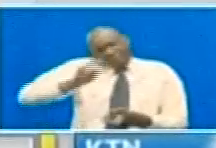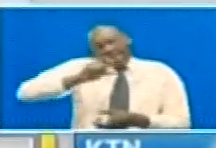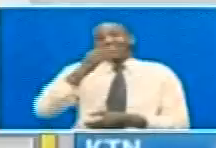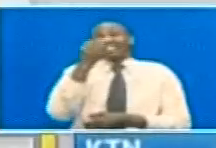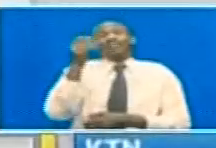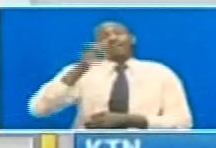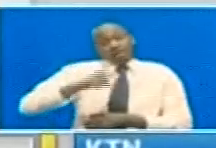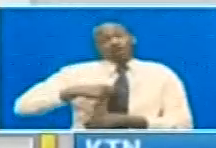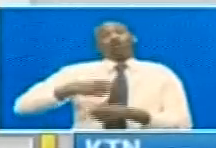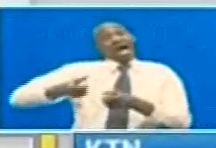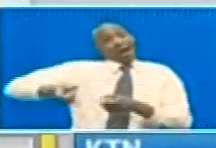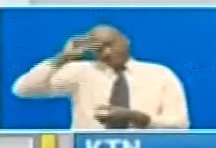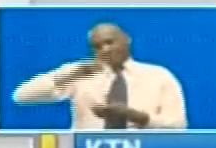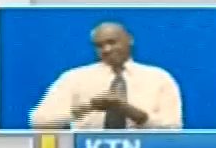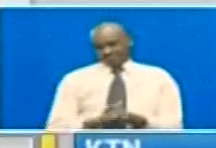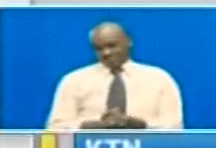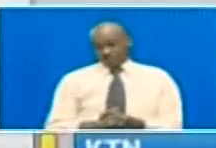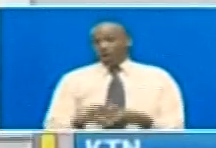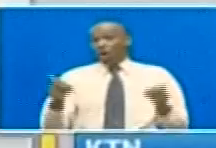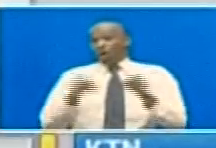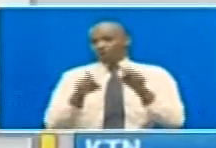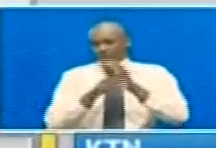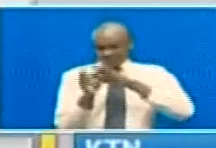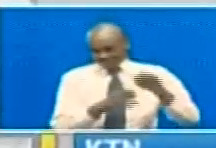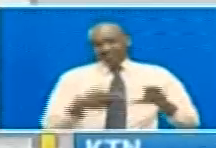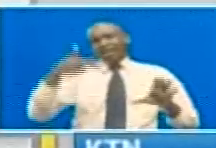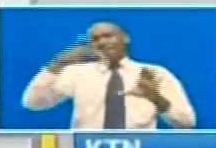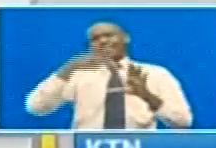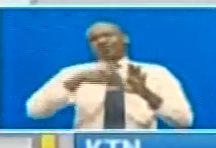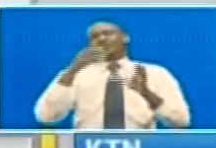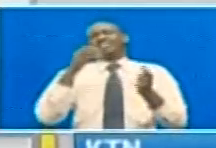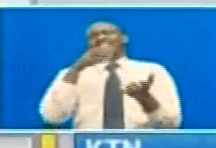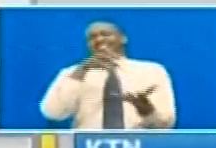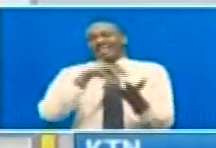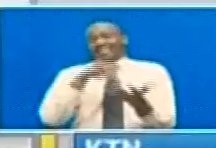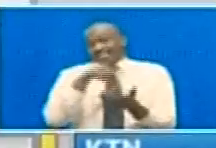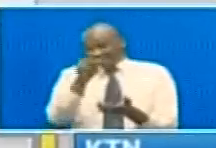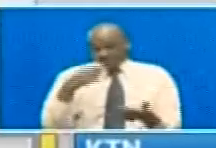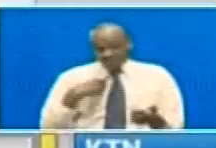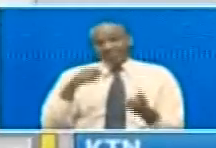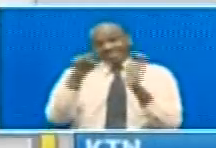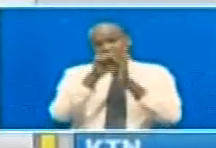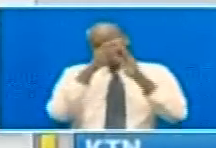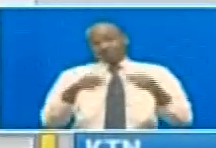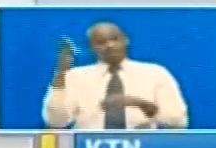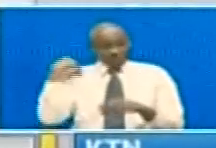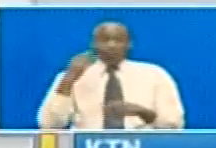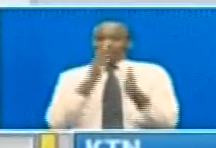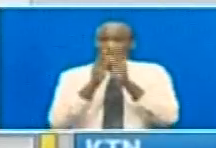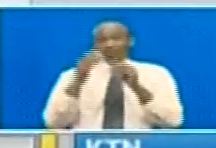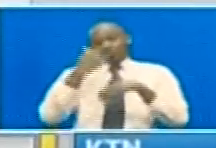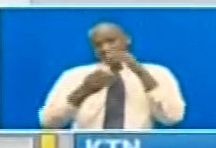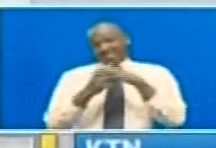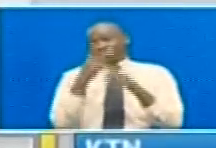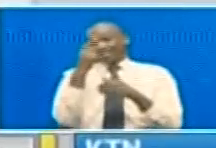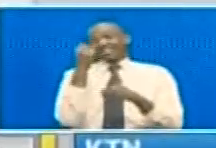million shillings. Then there was the petrol station that was supposedly built in State House for 88.8 million shillings in 2011, but